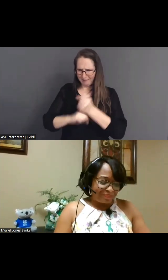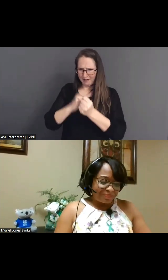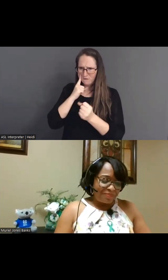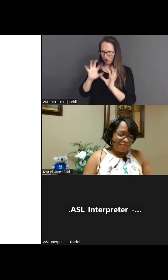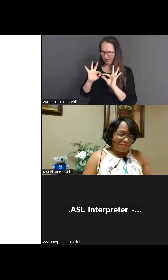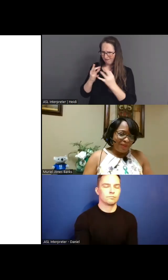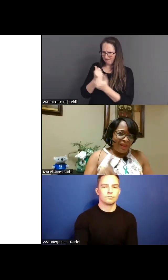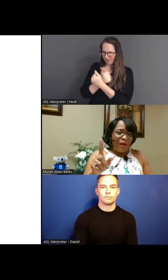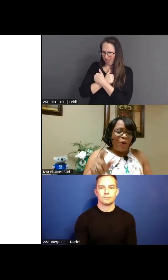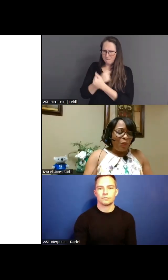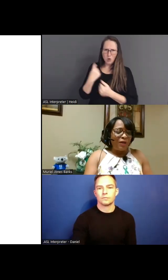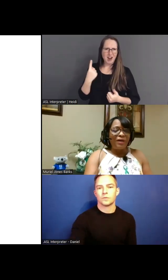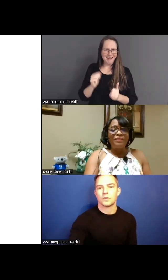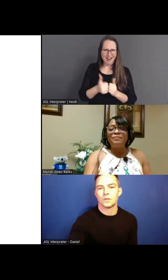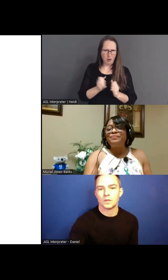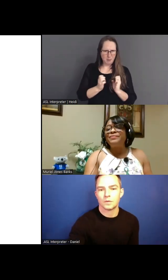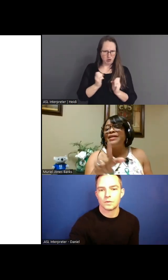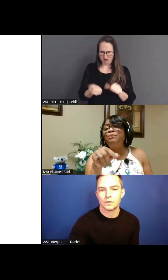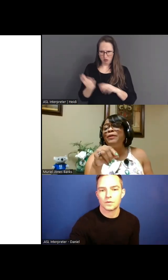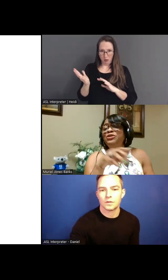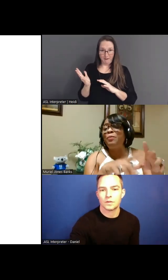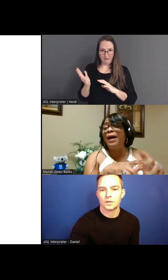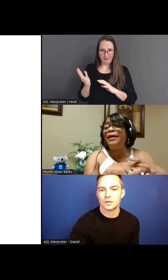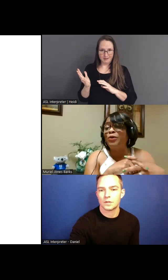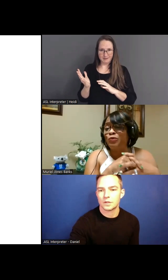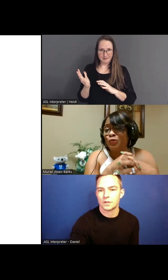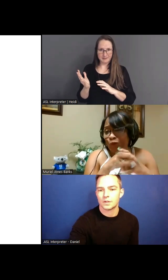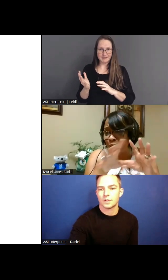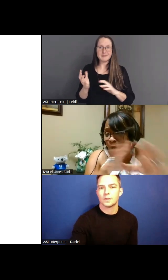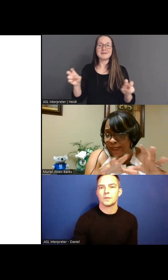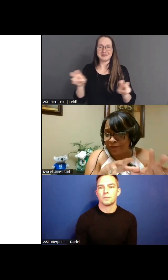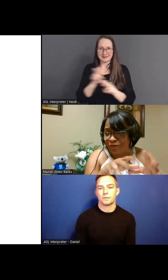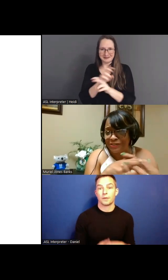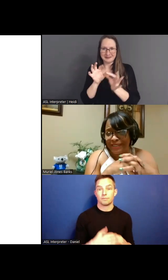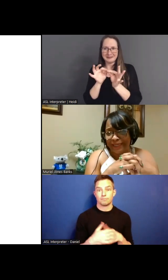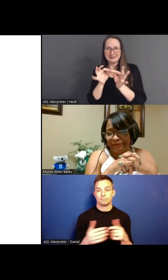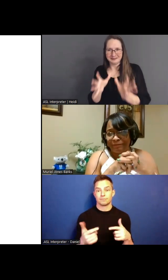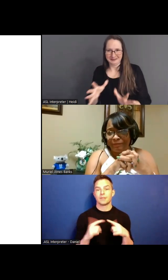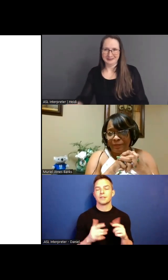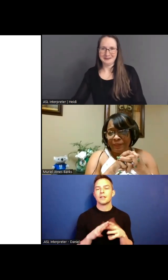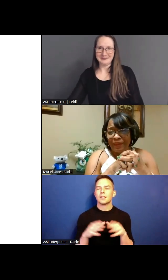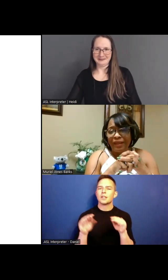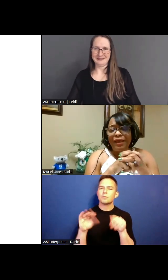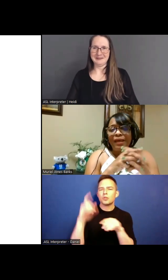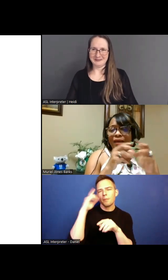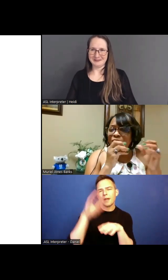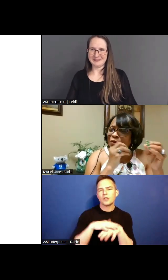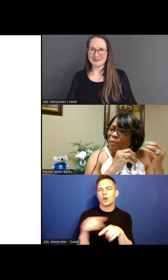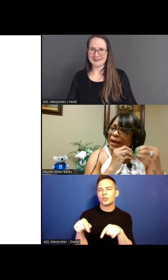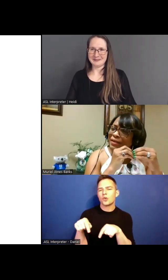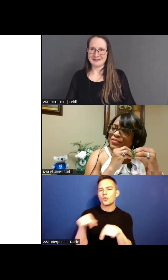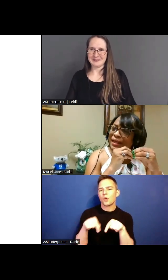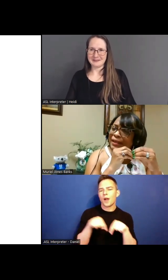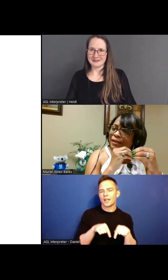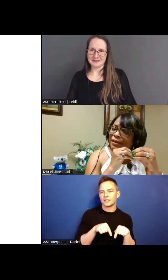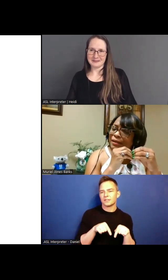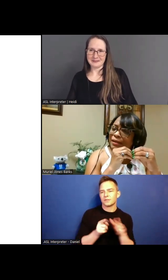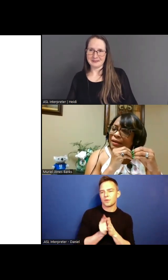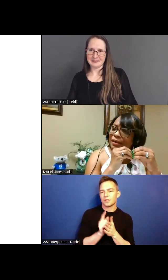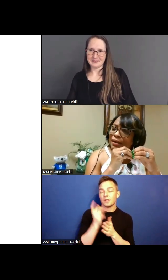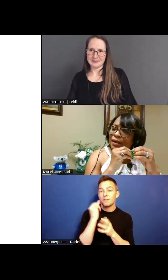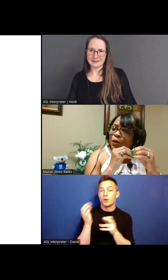one? Well, let's put your mind on rewind for a second. If you go back and